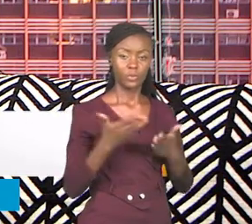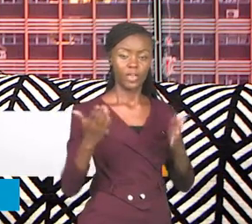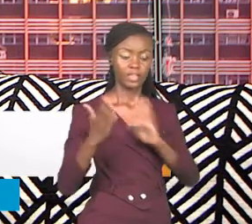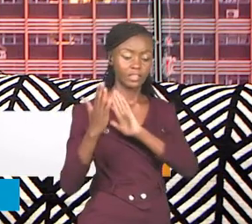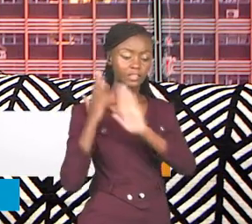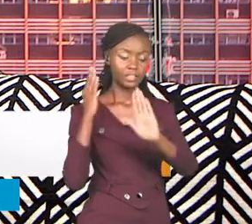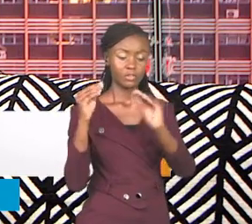meeting, and